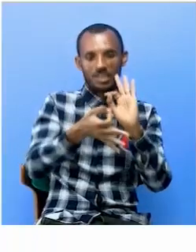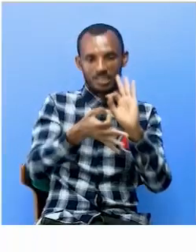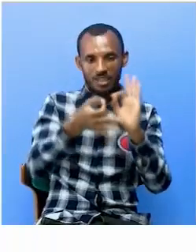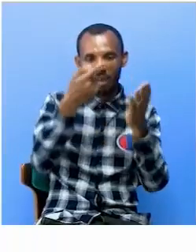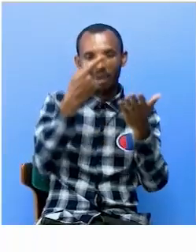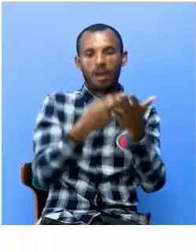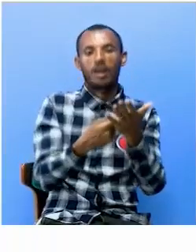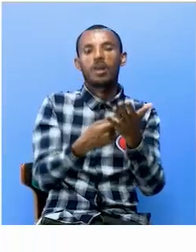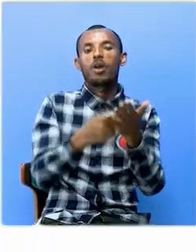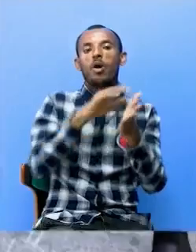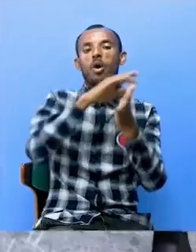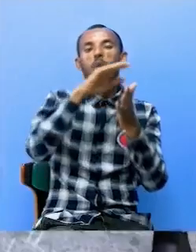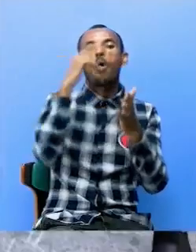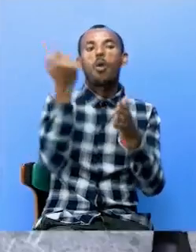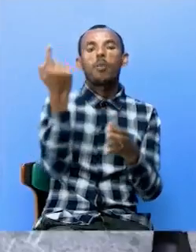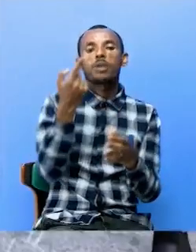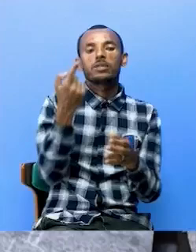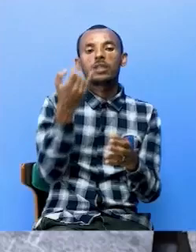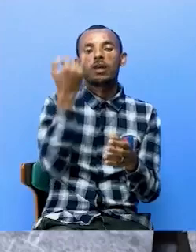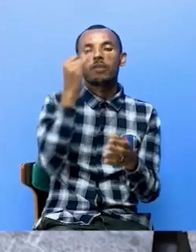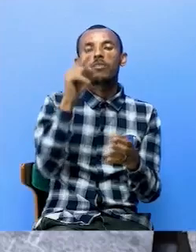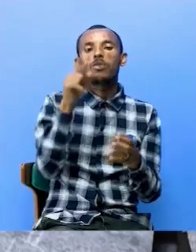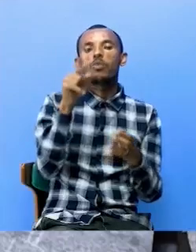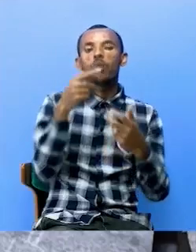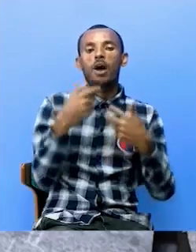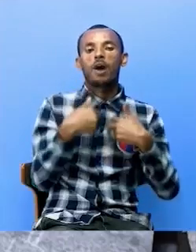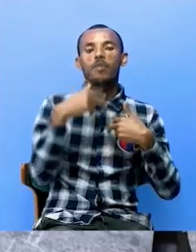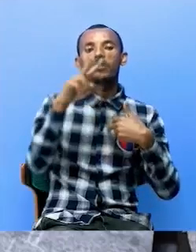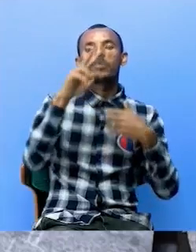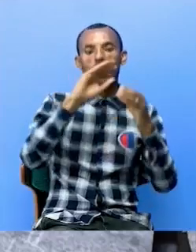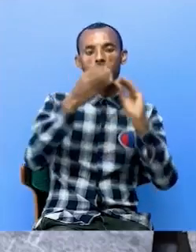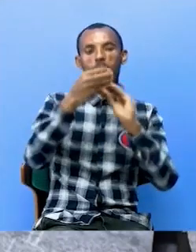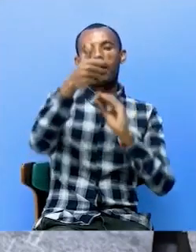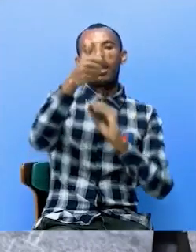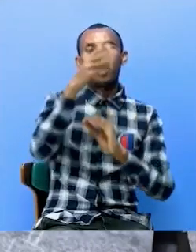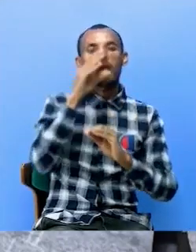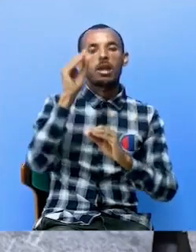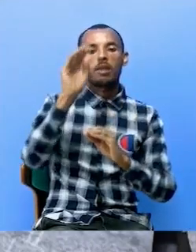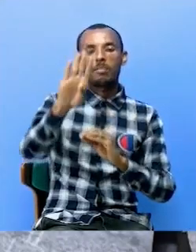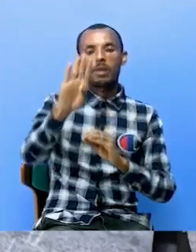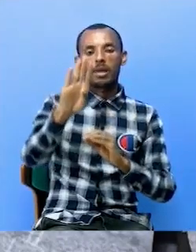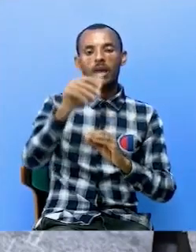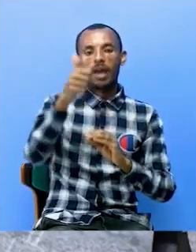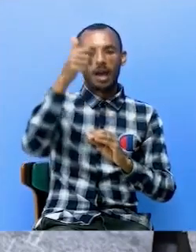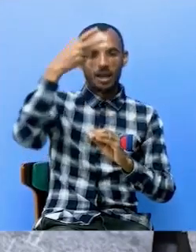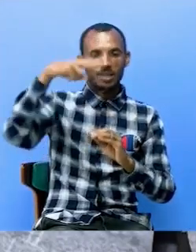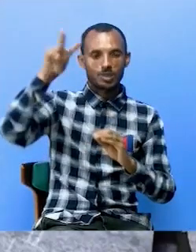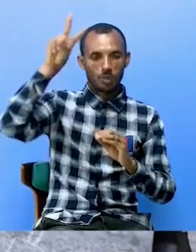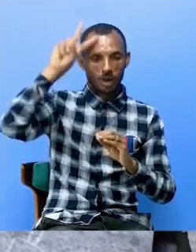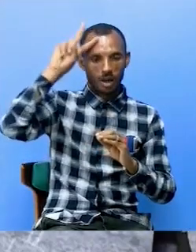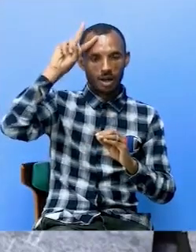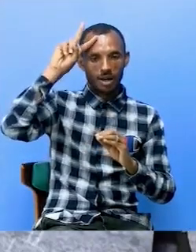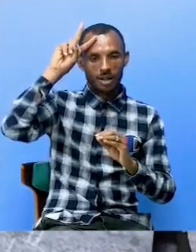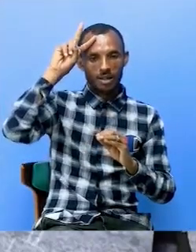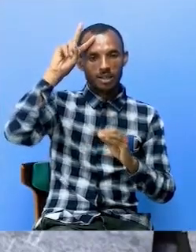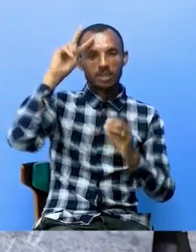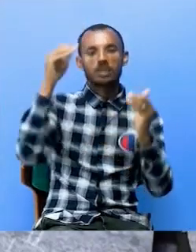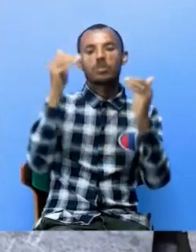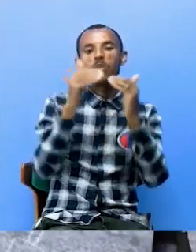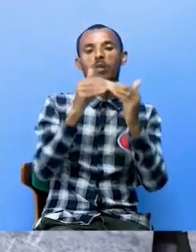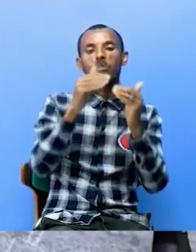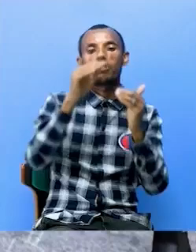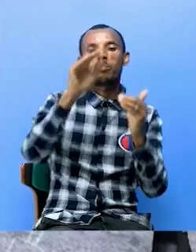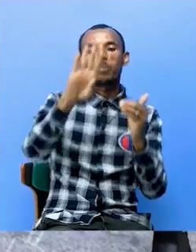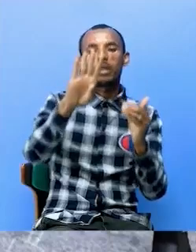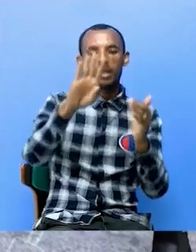here. Always, if you have two numbers a and b, a square is equals to